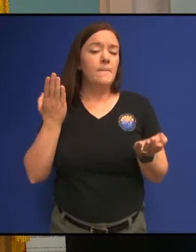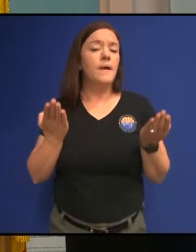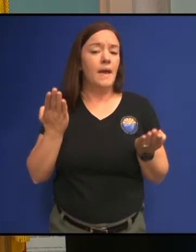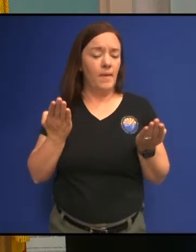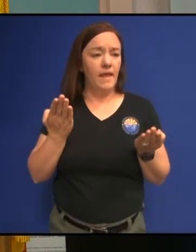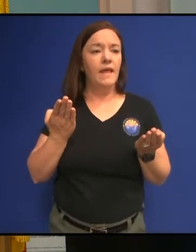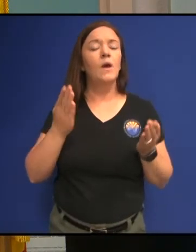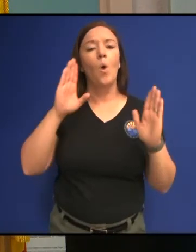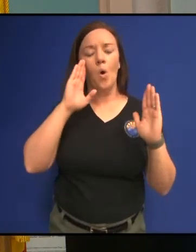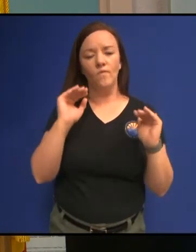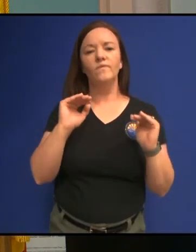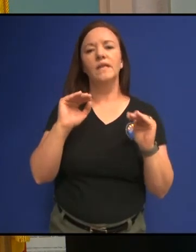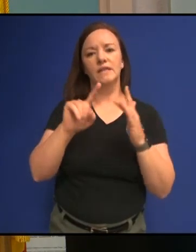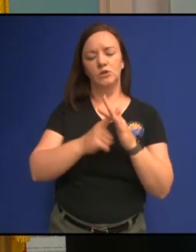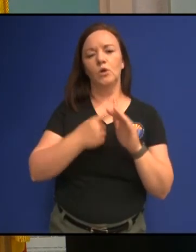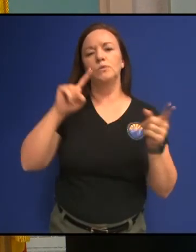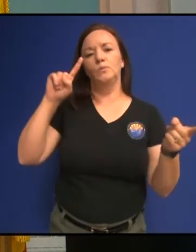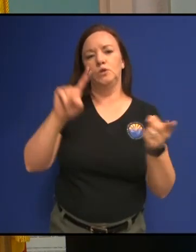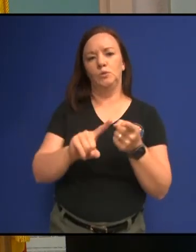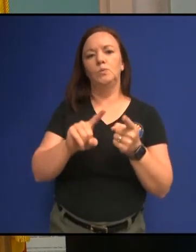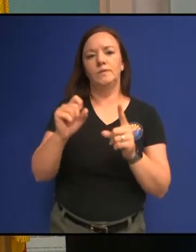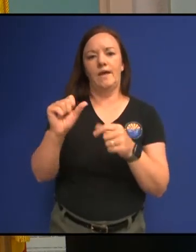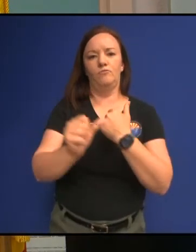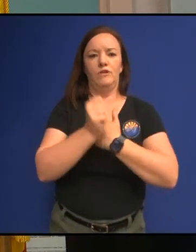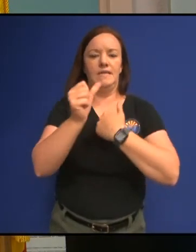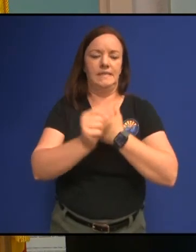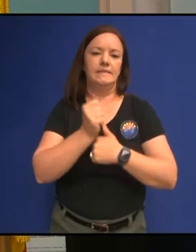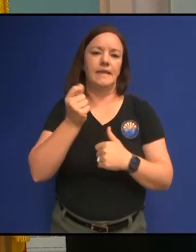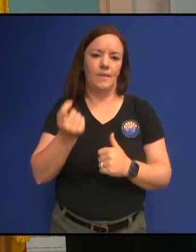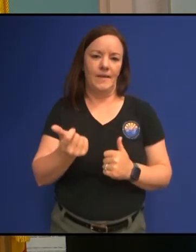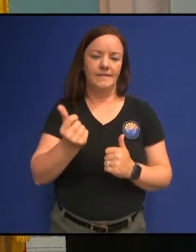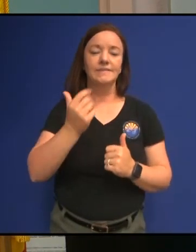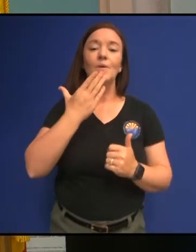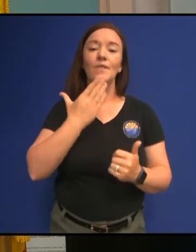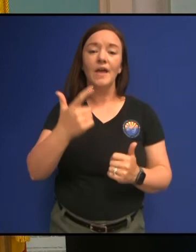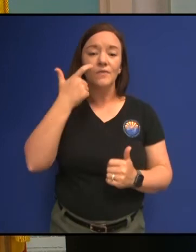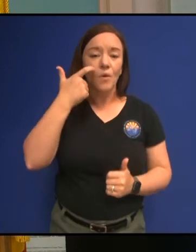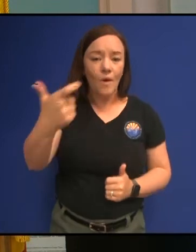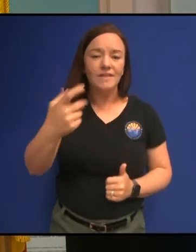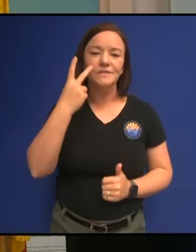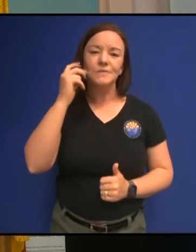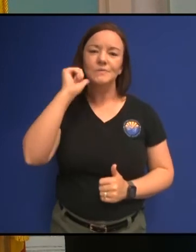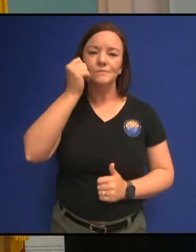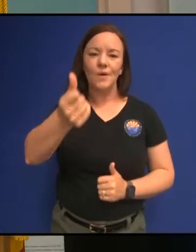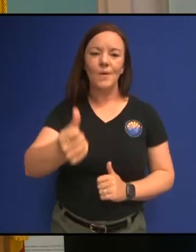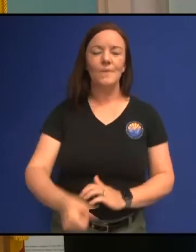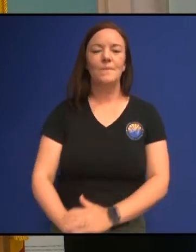to moderate conditions just a little bit. So with that, thank you for watching. We'll see you tomorrow.